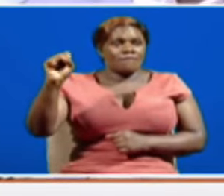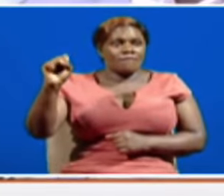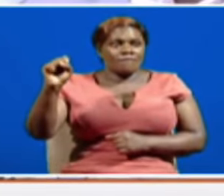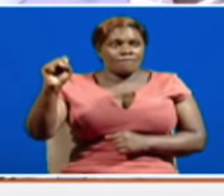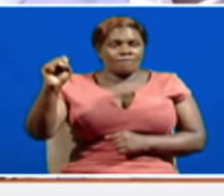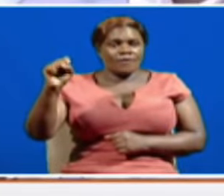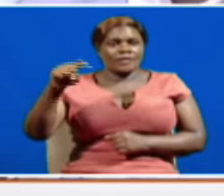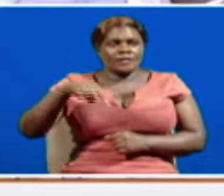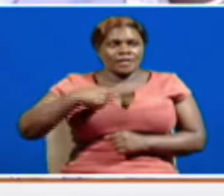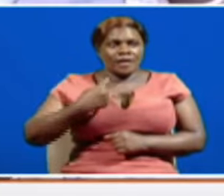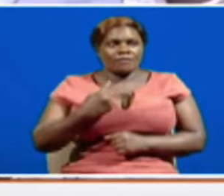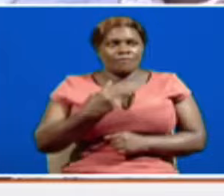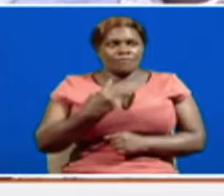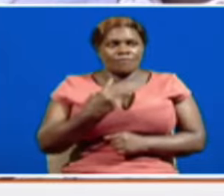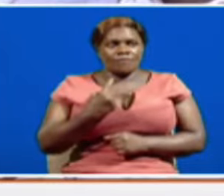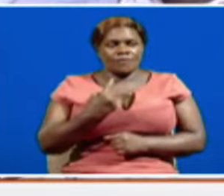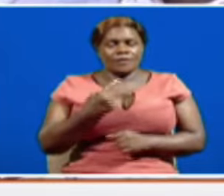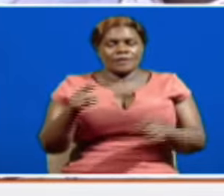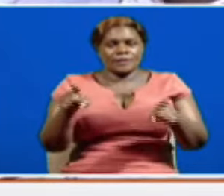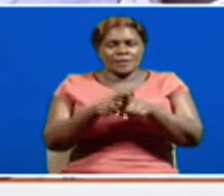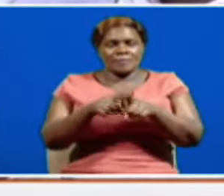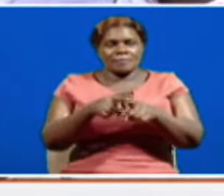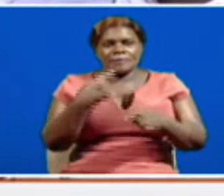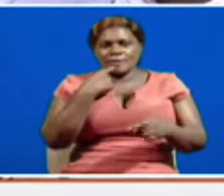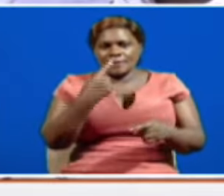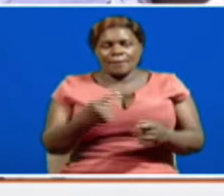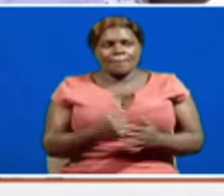five. We are still taking the data.